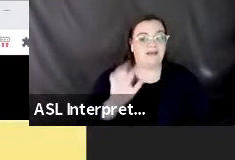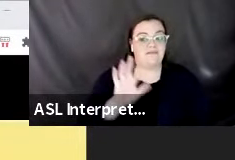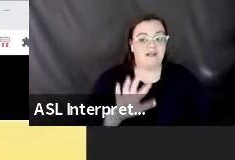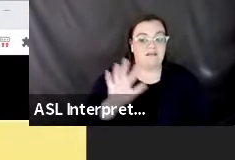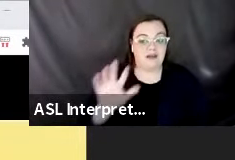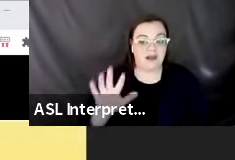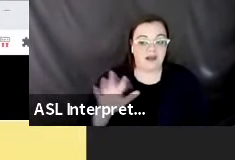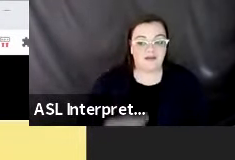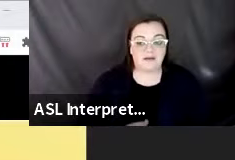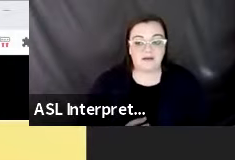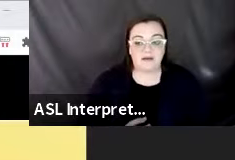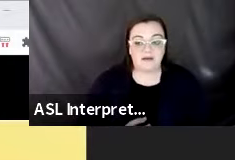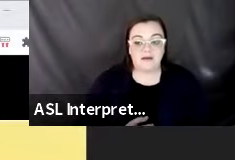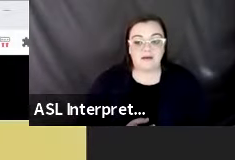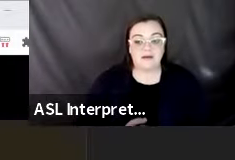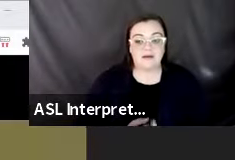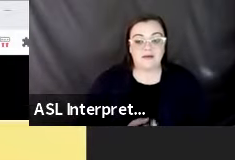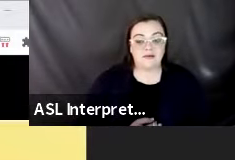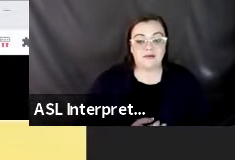COVID test.